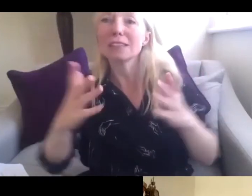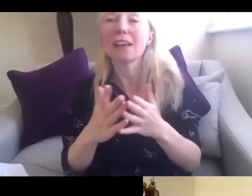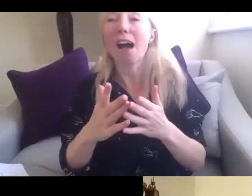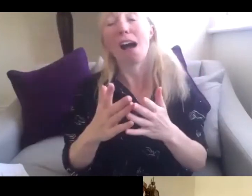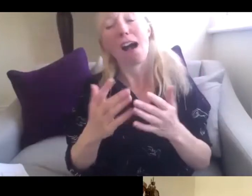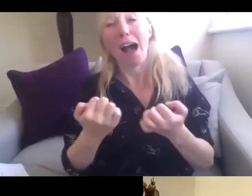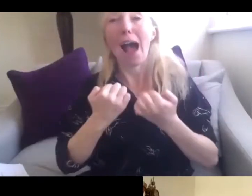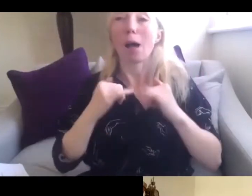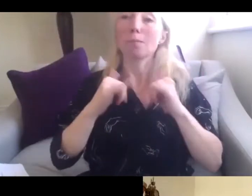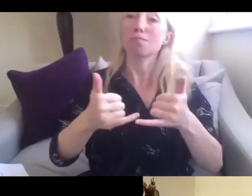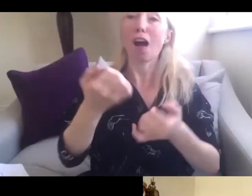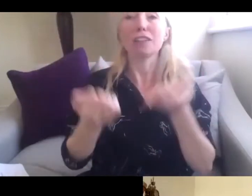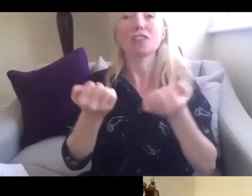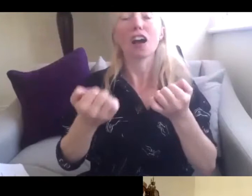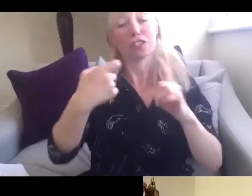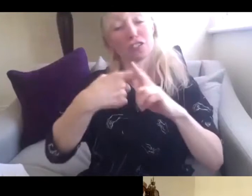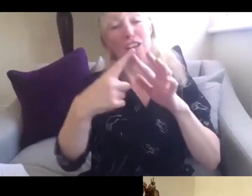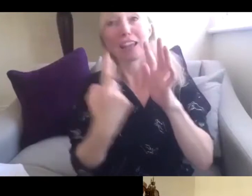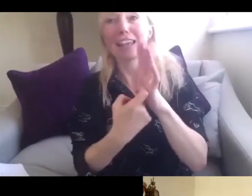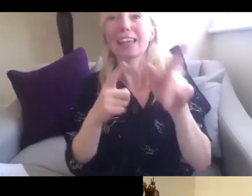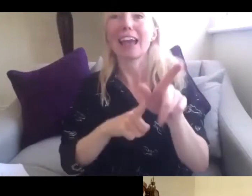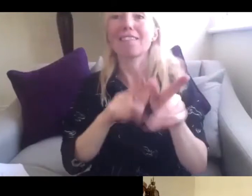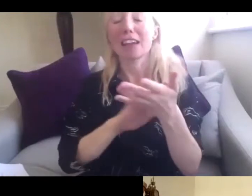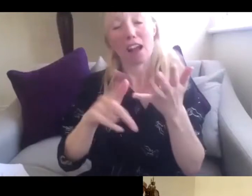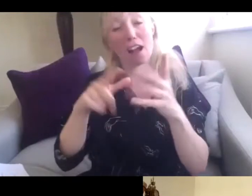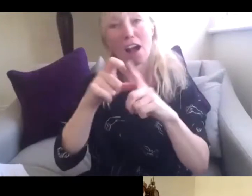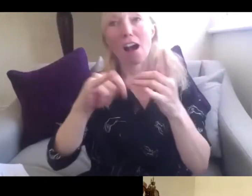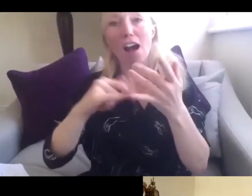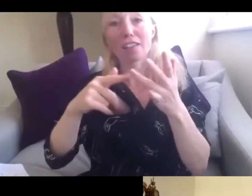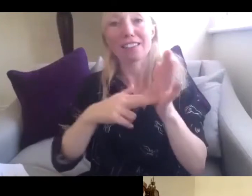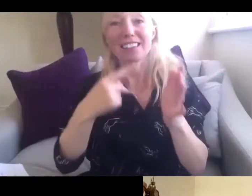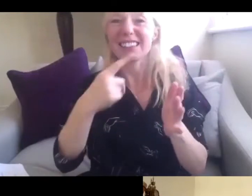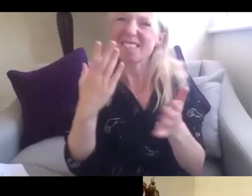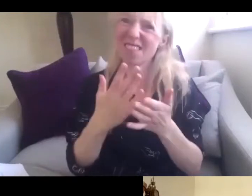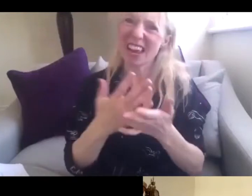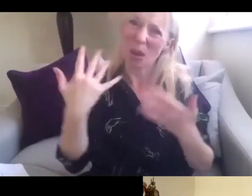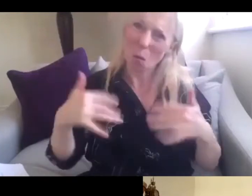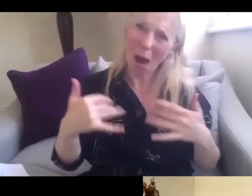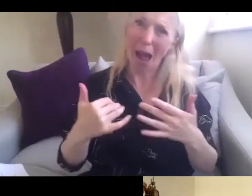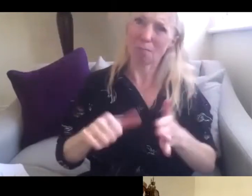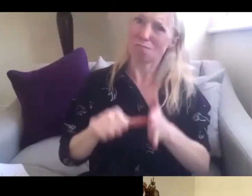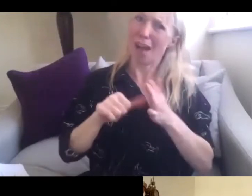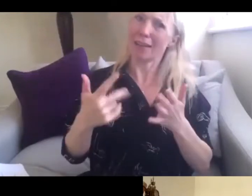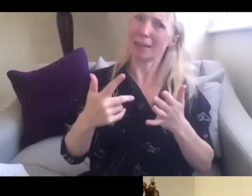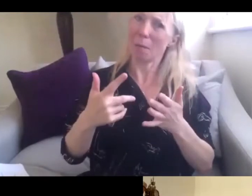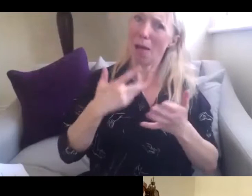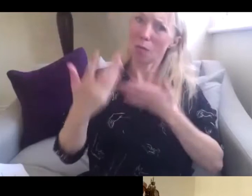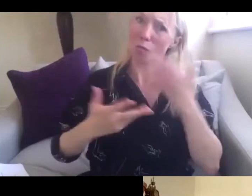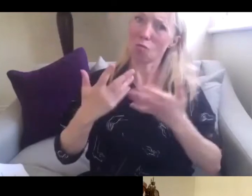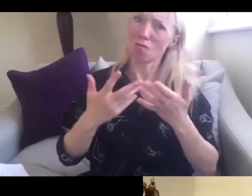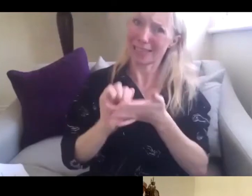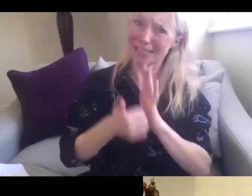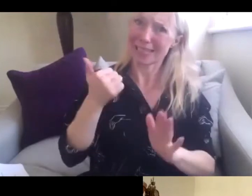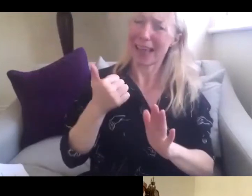said, "I was particularly impressed with the narrative's ability to turn more familiar themes on their heads and to make